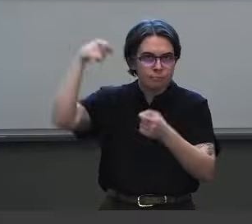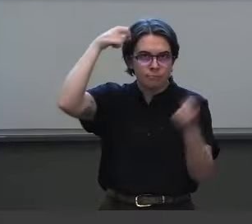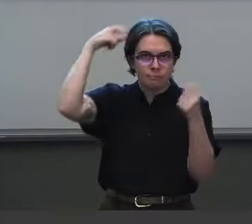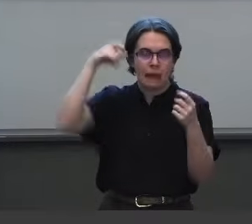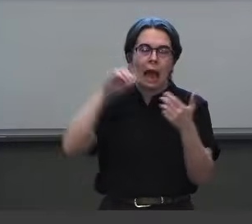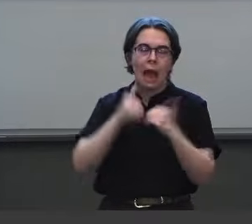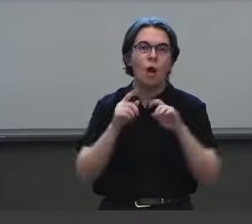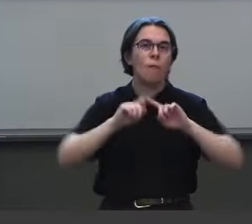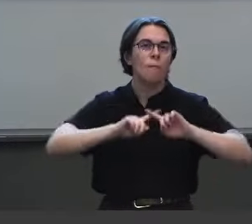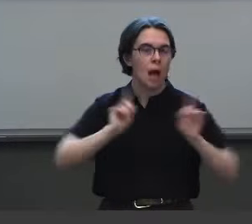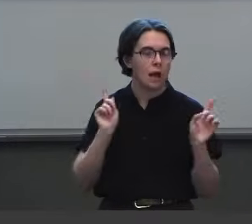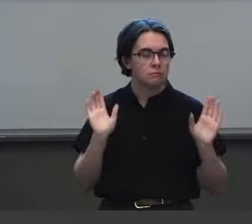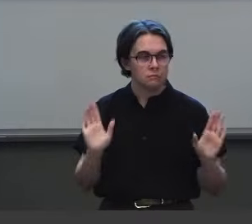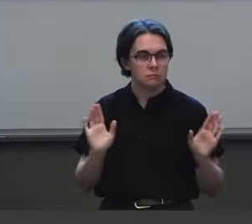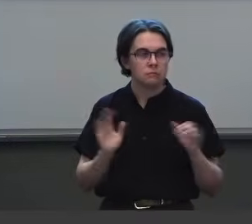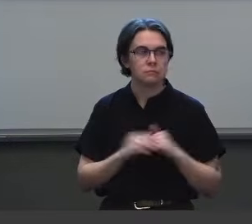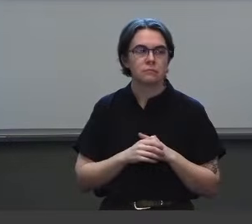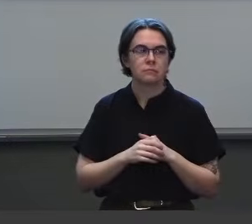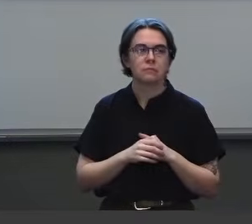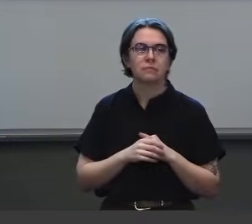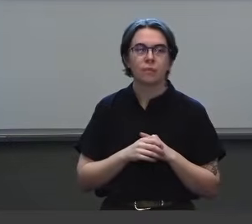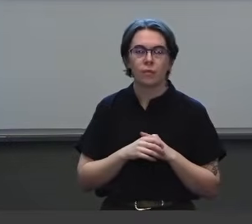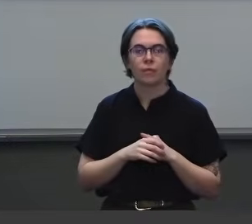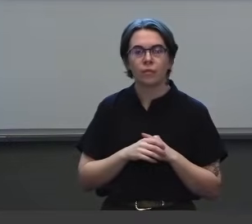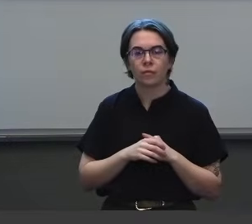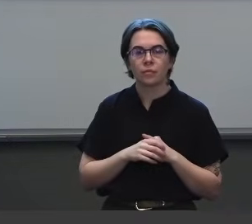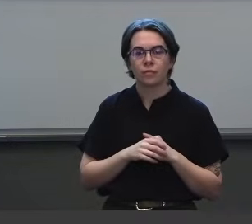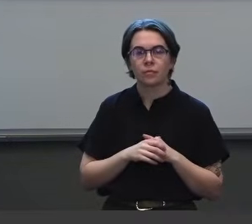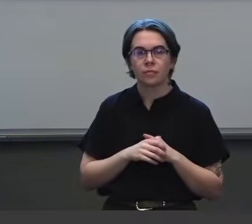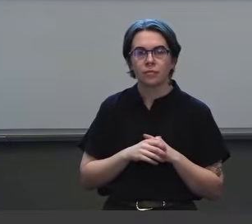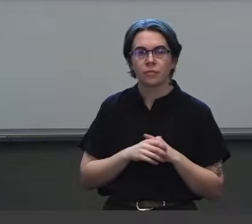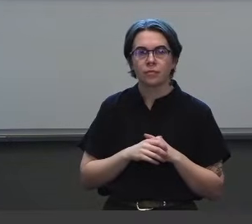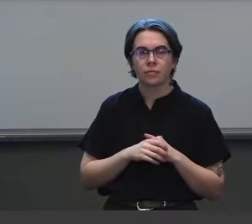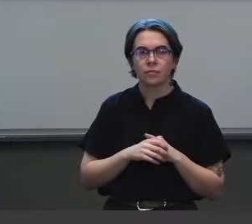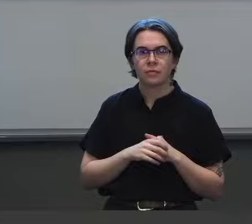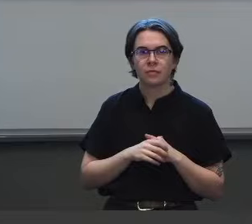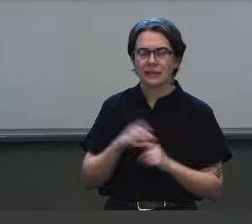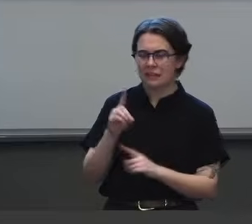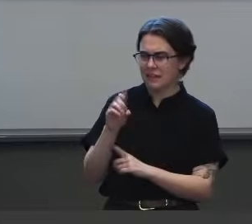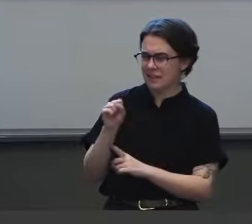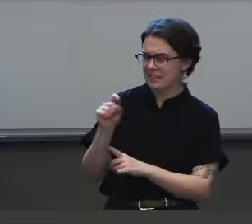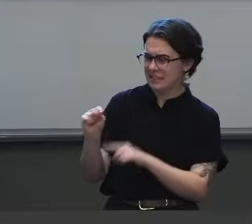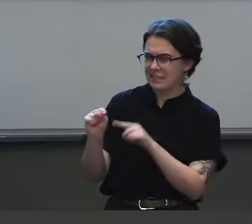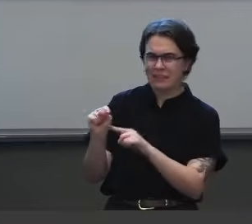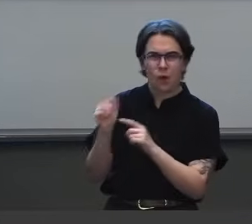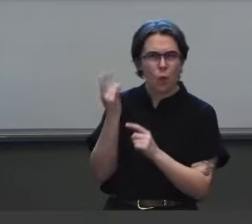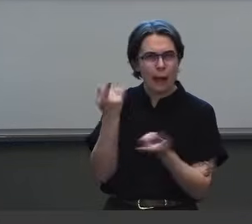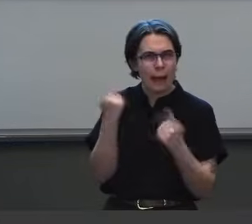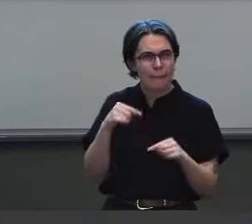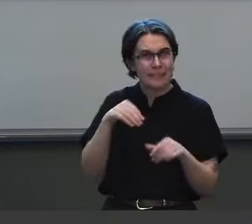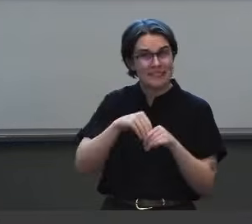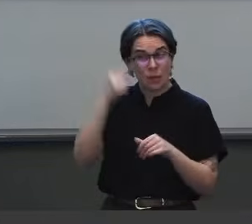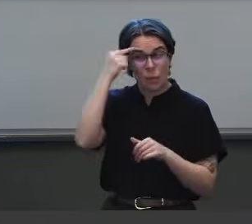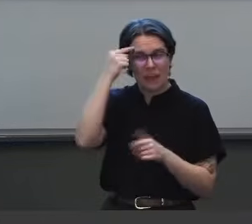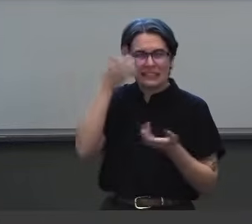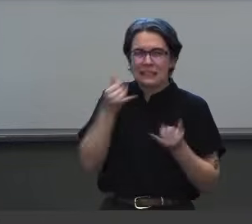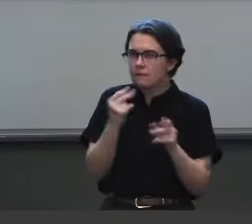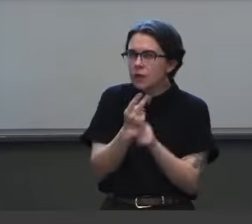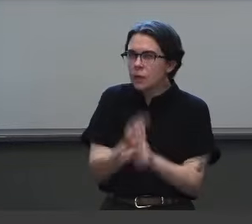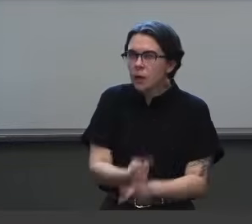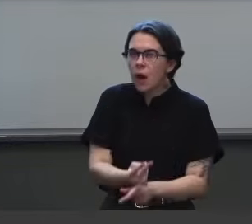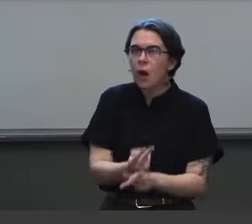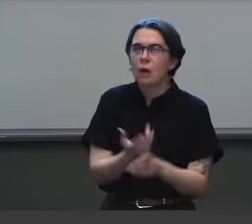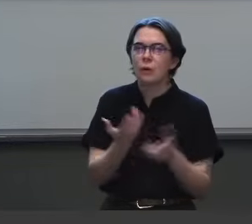What I will say is that we're still trying to determine the mechanisms underlying decreased sound tolerance and to determine if the mechanisms that are